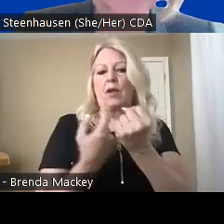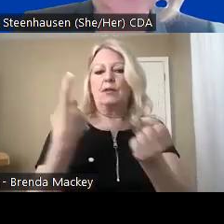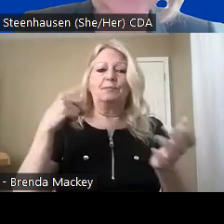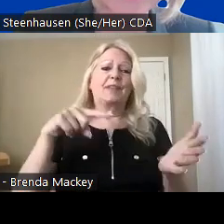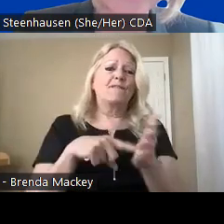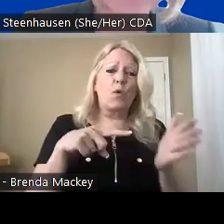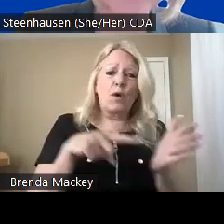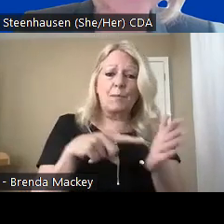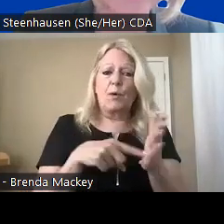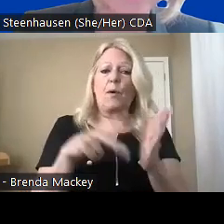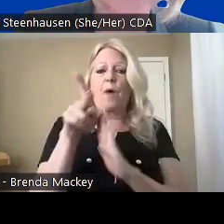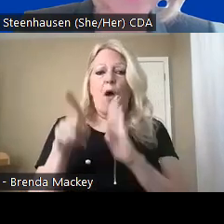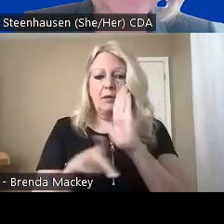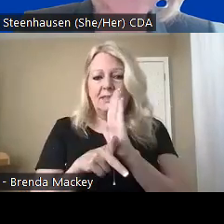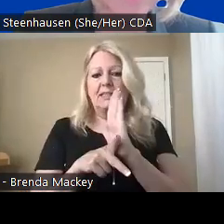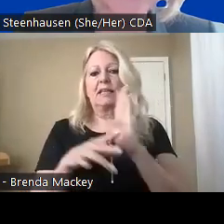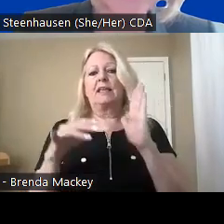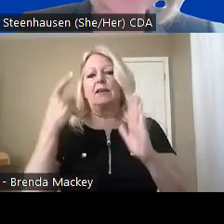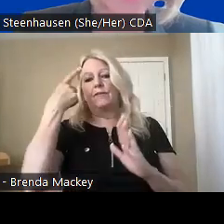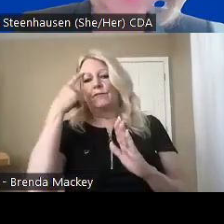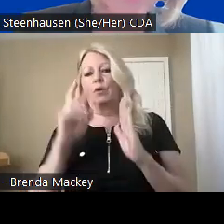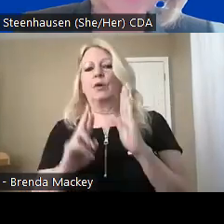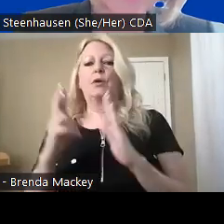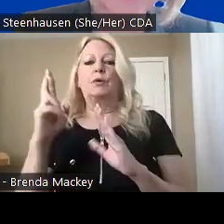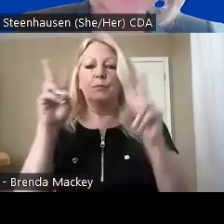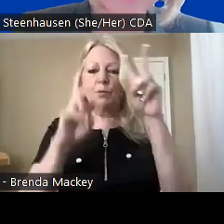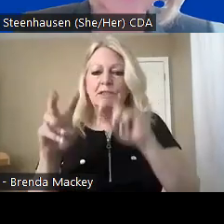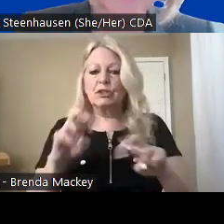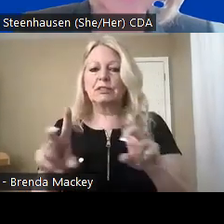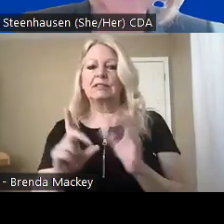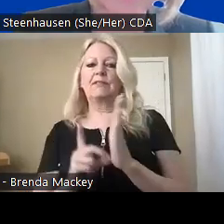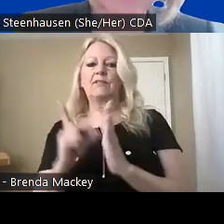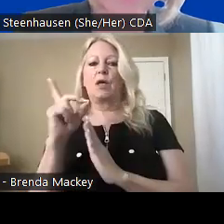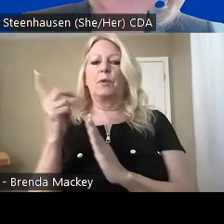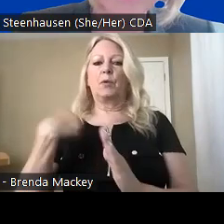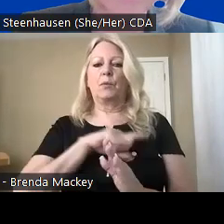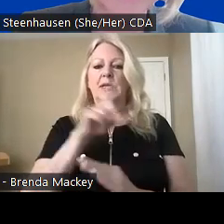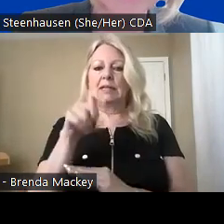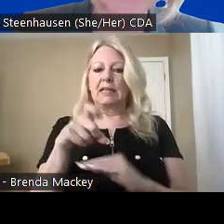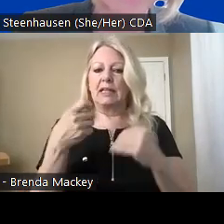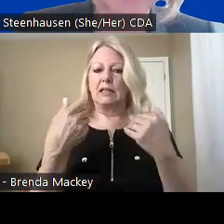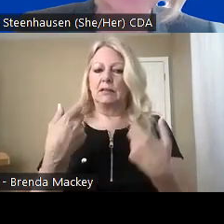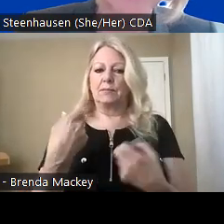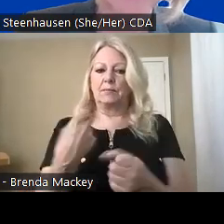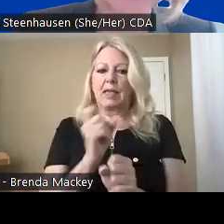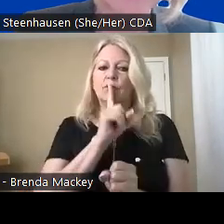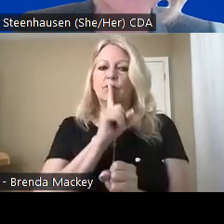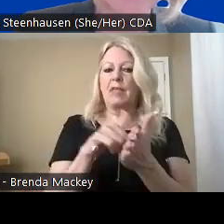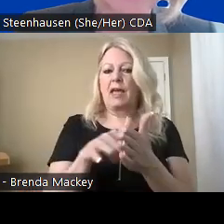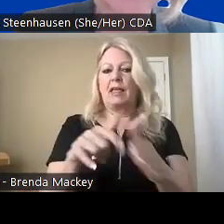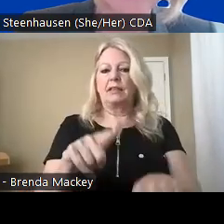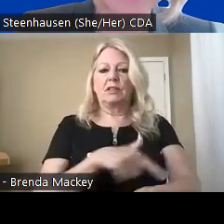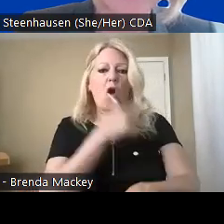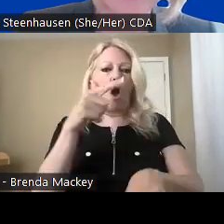doing a comprehensive analysis of potential options for the state to explore in addressing this long-term services